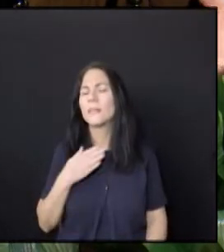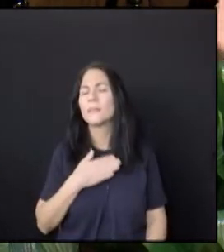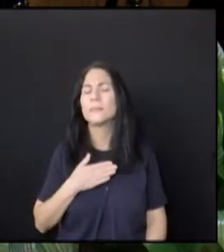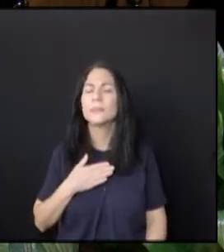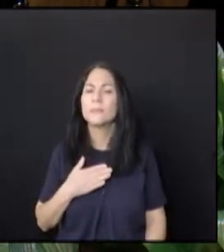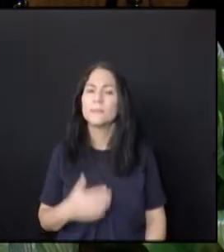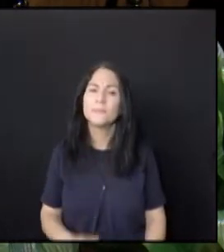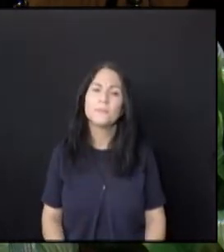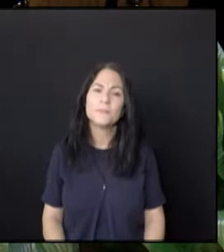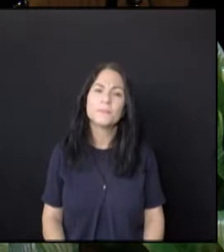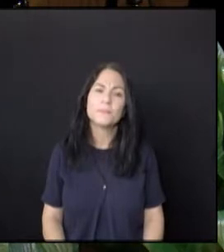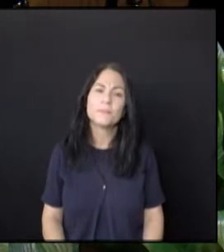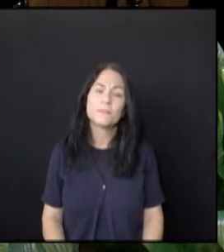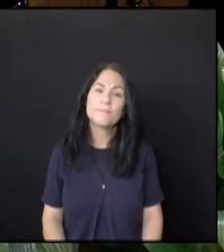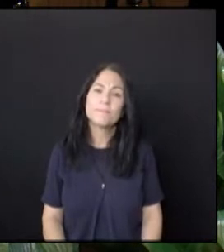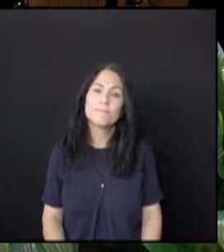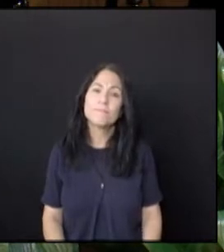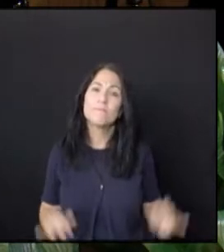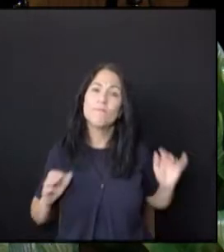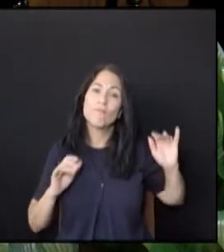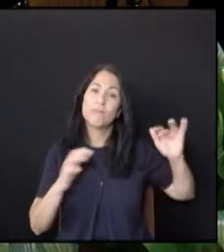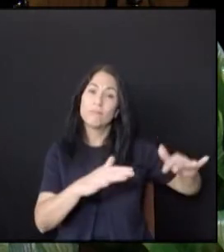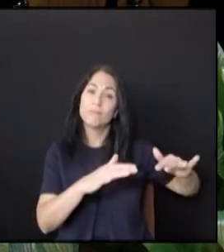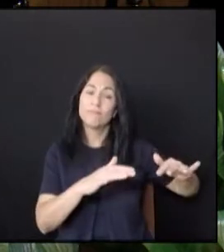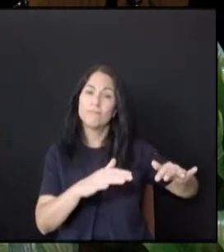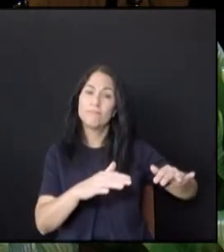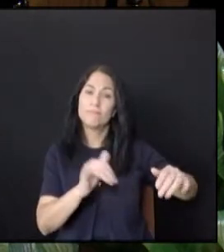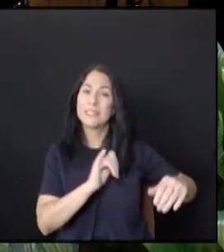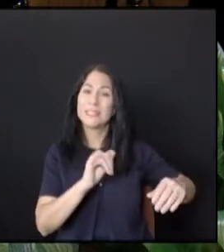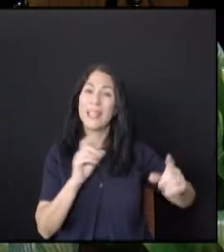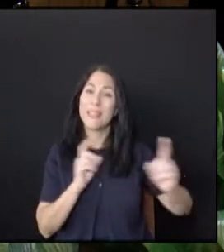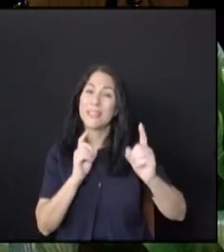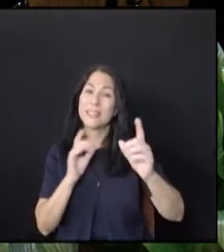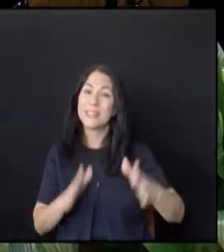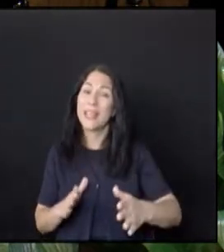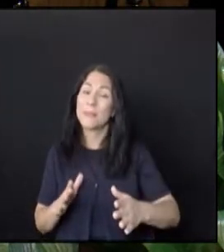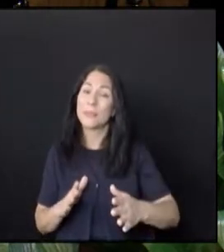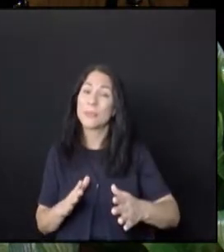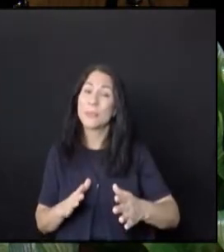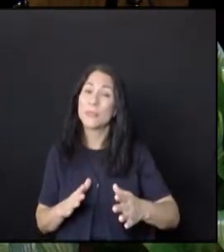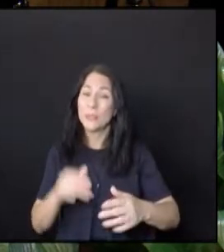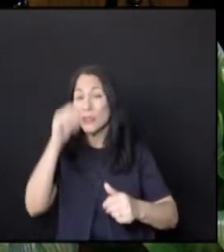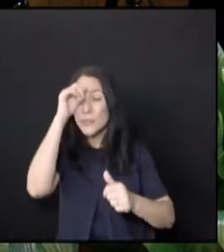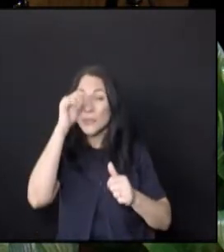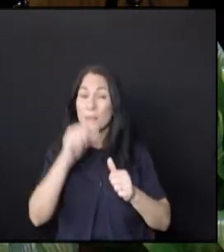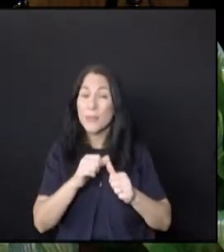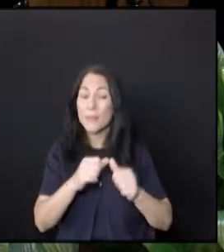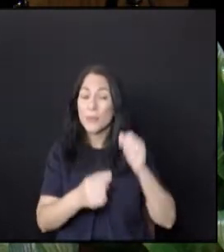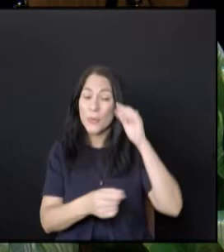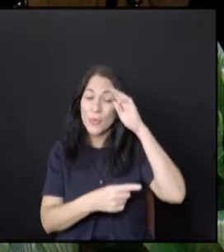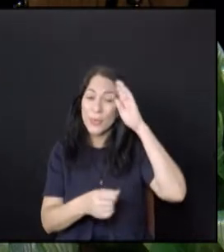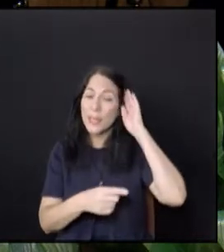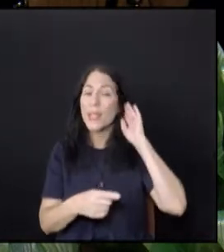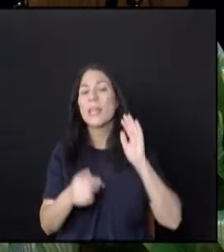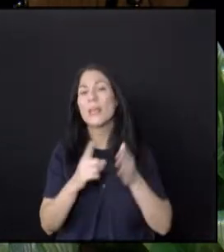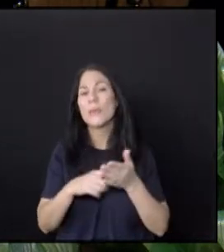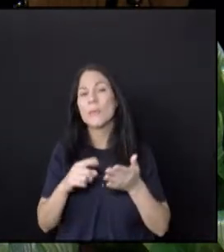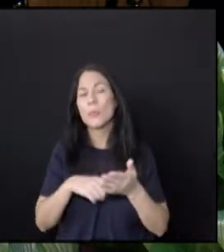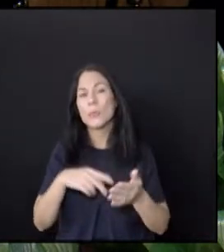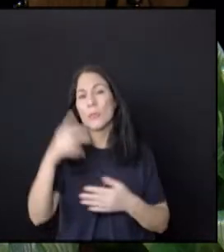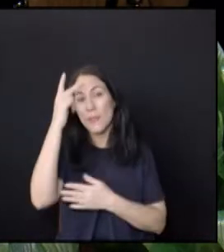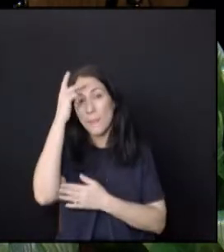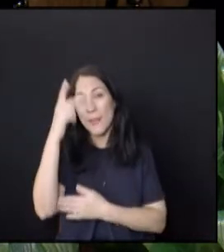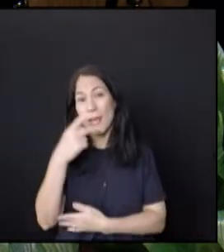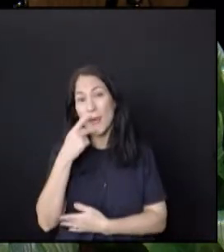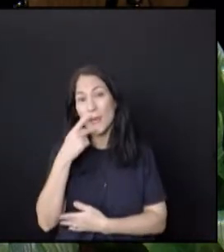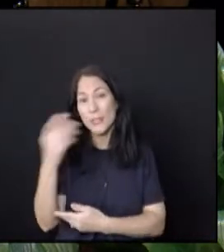In a way, this crowd is very much like the disciples were, if you remember, when they rebuked those parents who